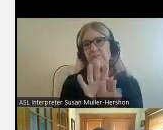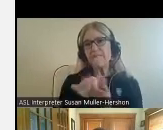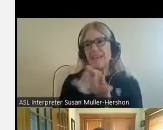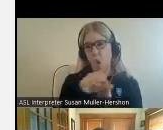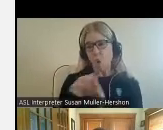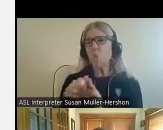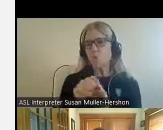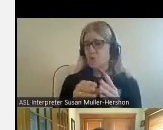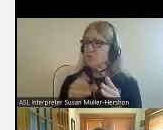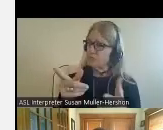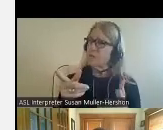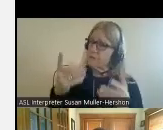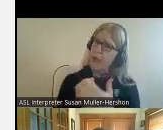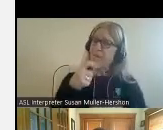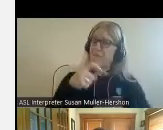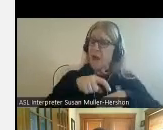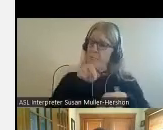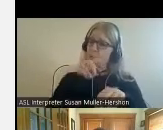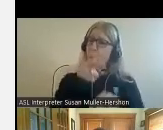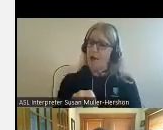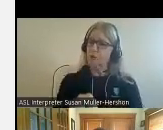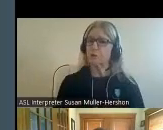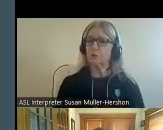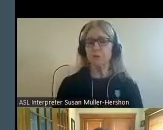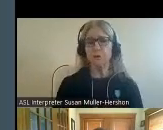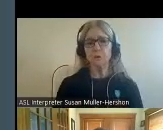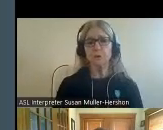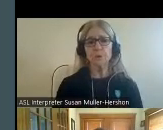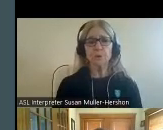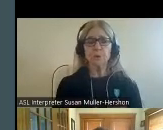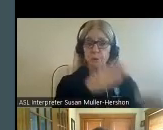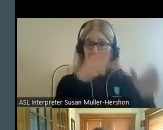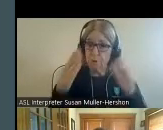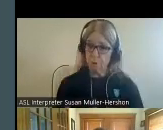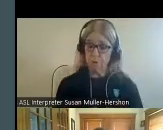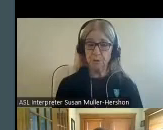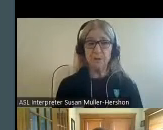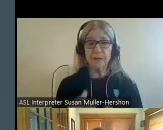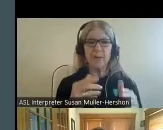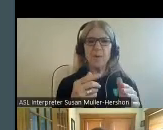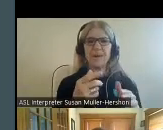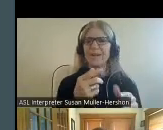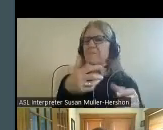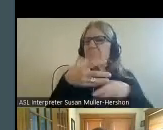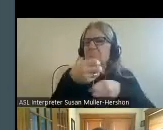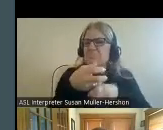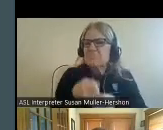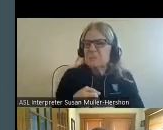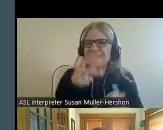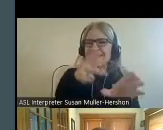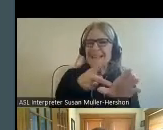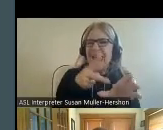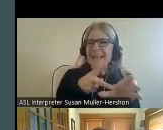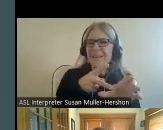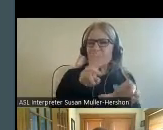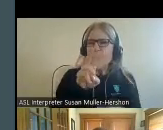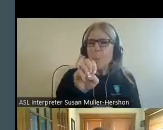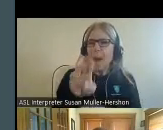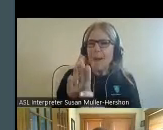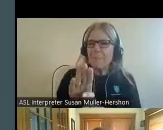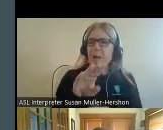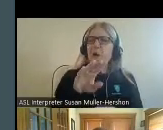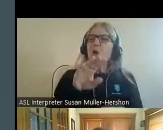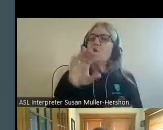you have the time to check that out. I just want to briefly preview the psychiatry website. So if you just Google